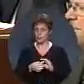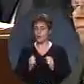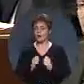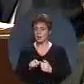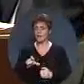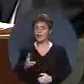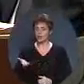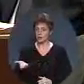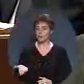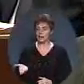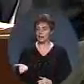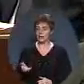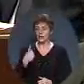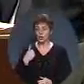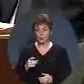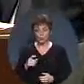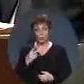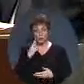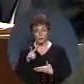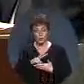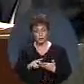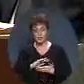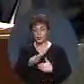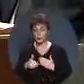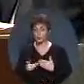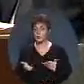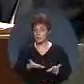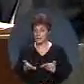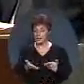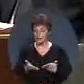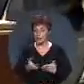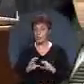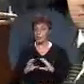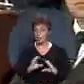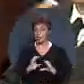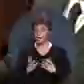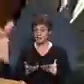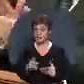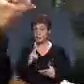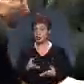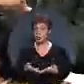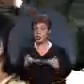and broadcasting services to all Canadians are what they want and what they need.